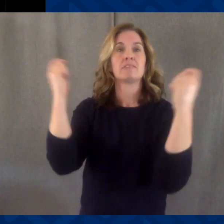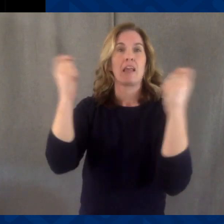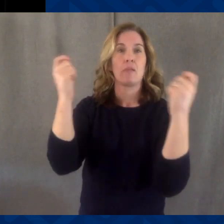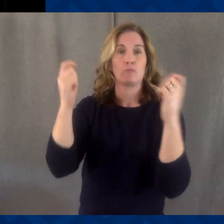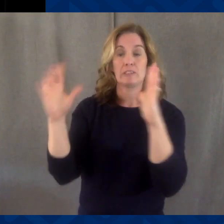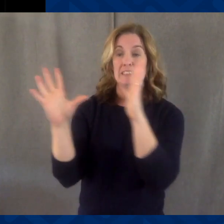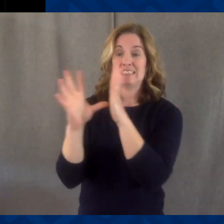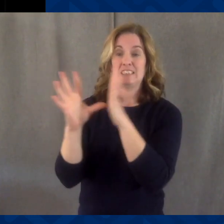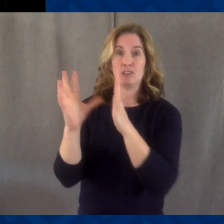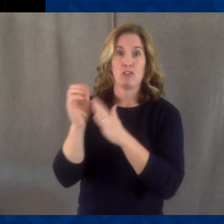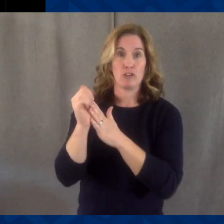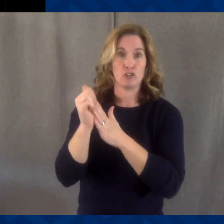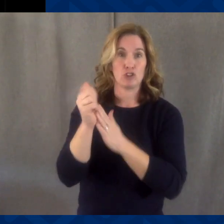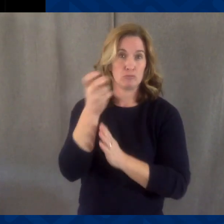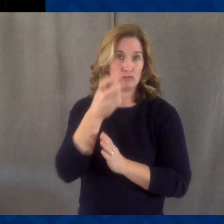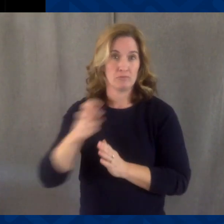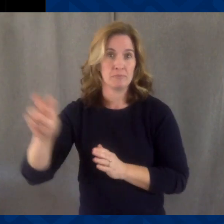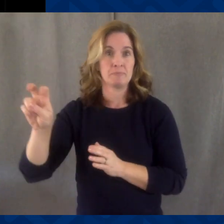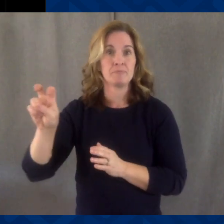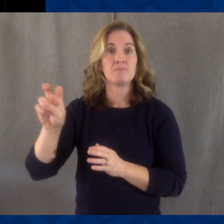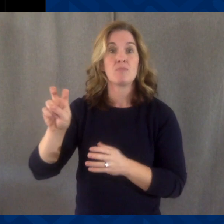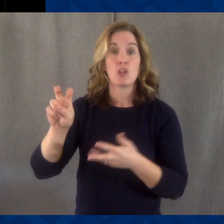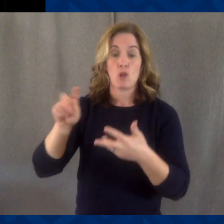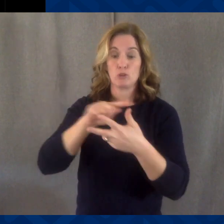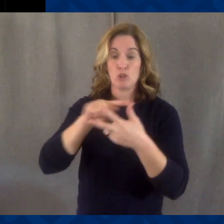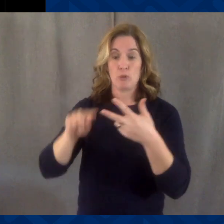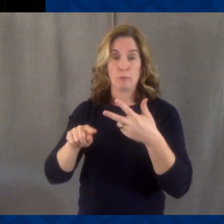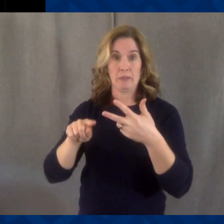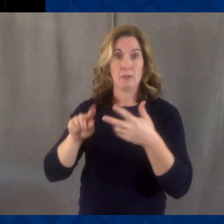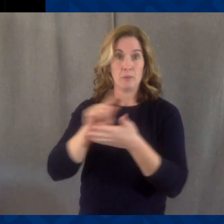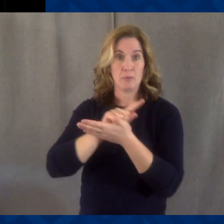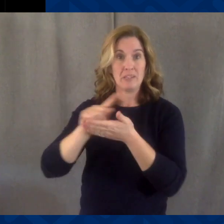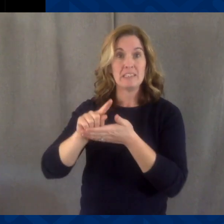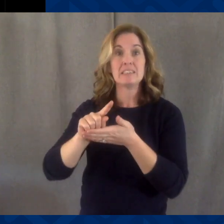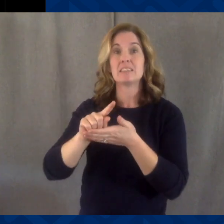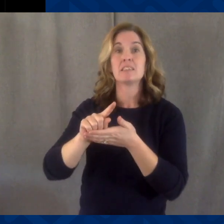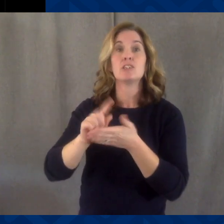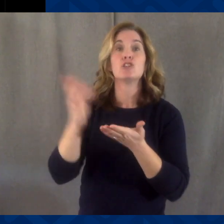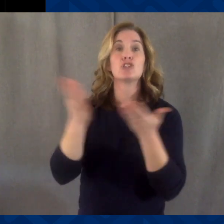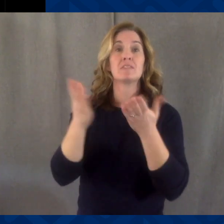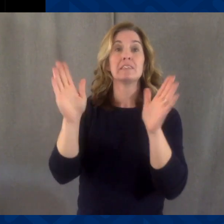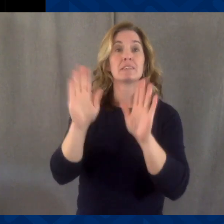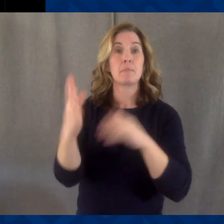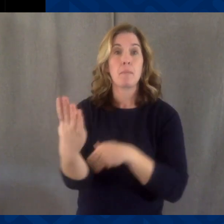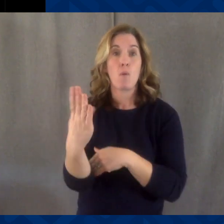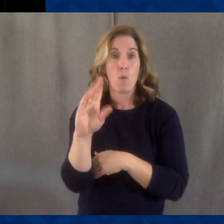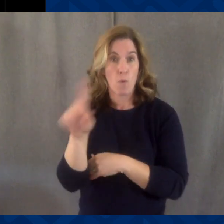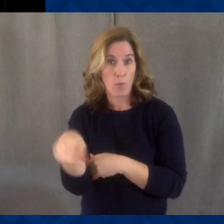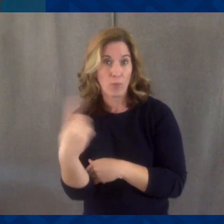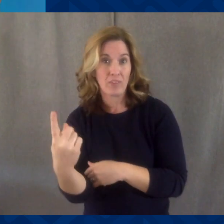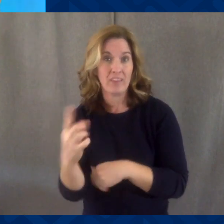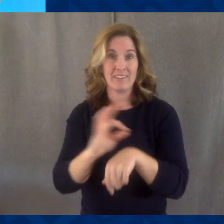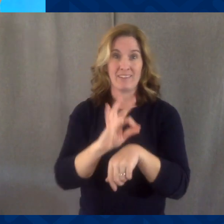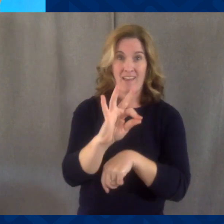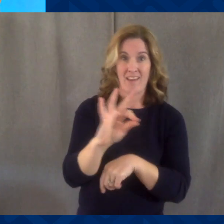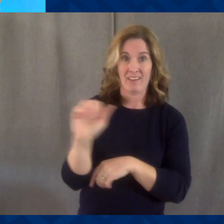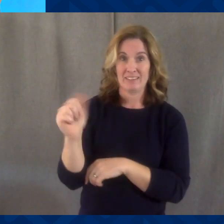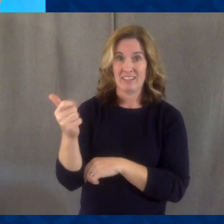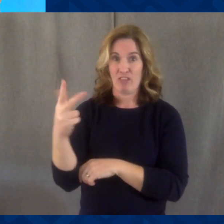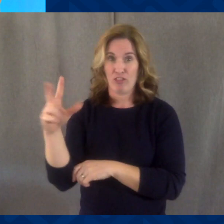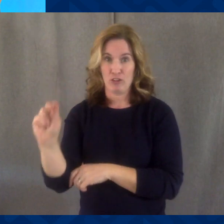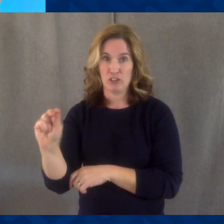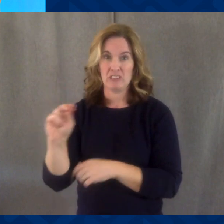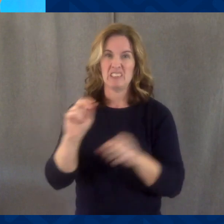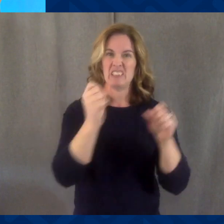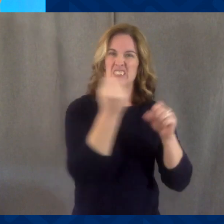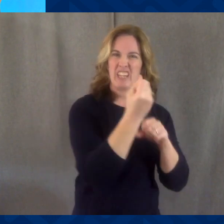For those 3 weeks only, we will gather together only on Sunday mornings at 9 and 10:30. We're going to be opening up our